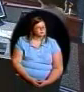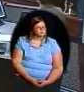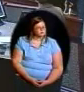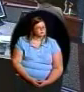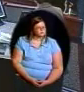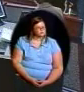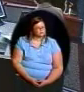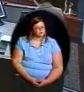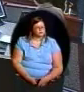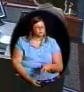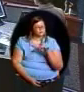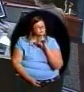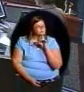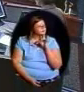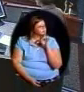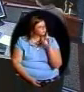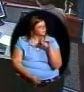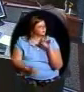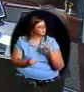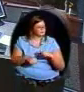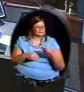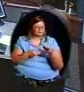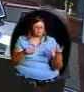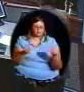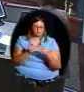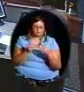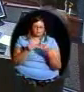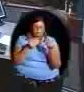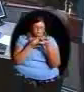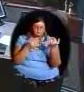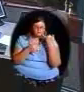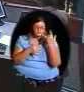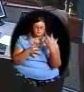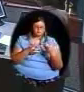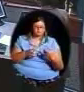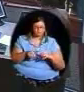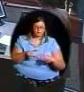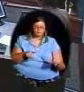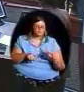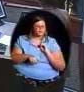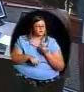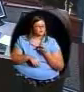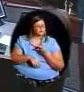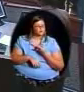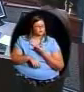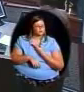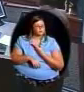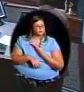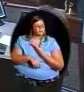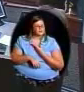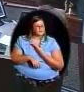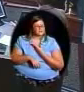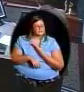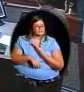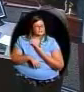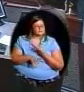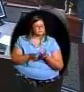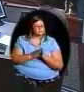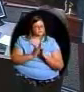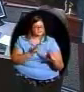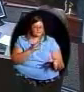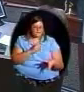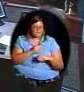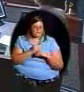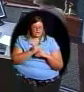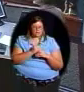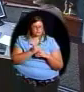Donovan and Mr. Martin could provide some additional information you wish, but we have proposed adding, I guess we